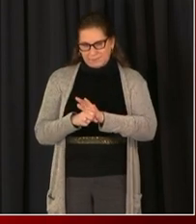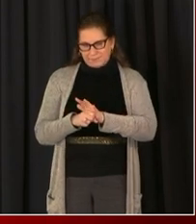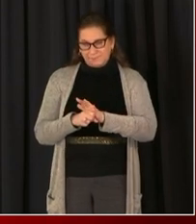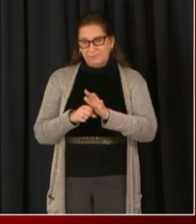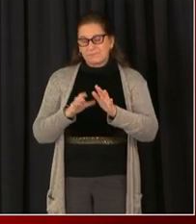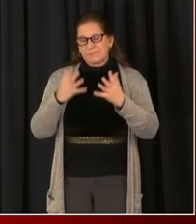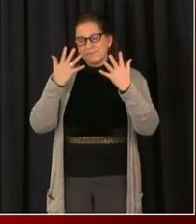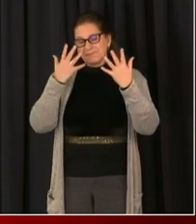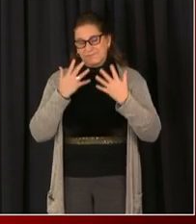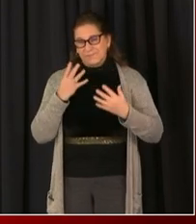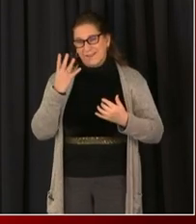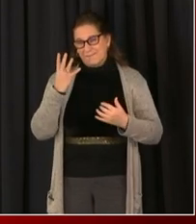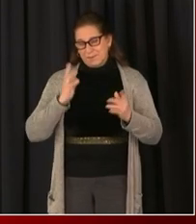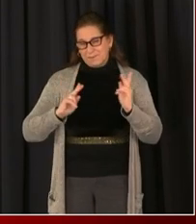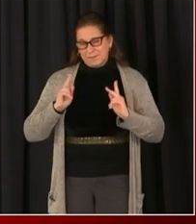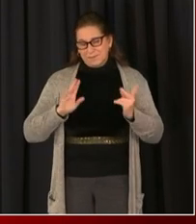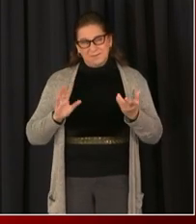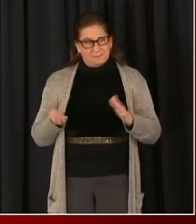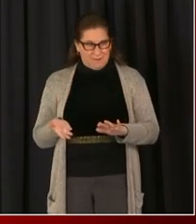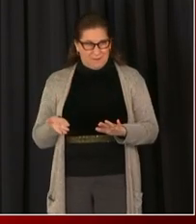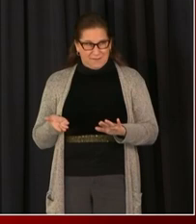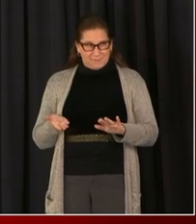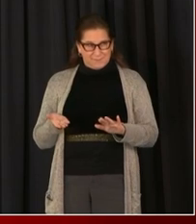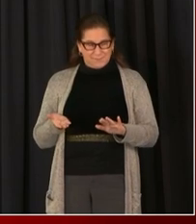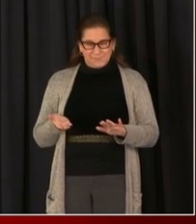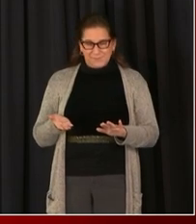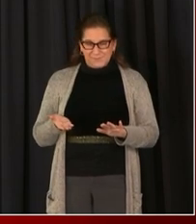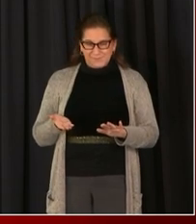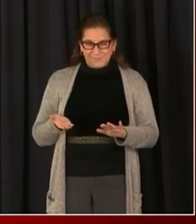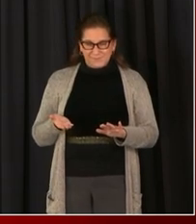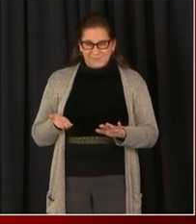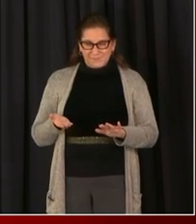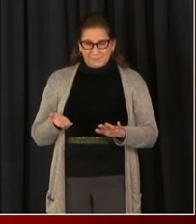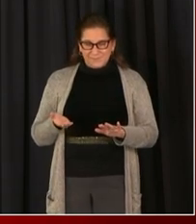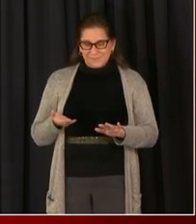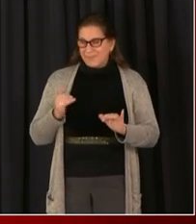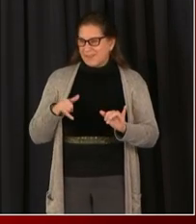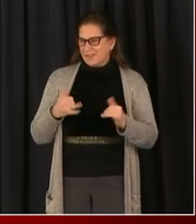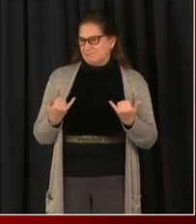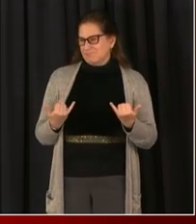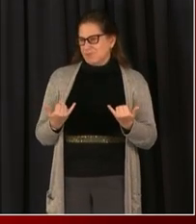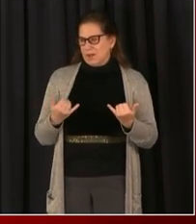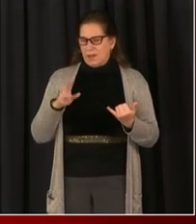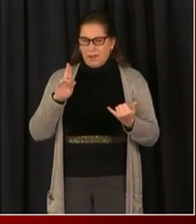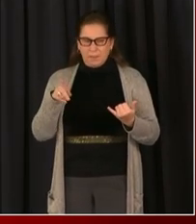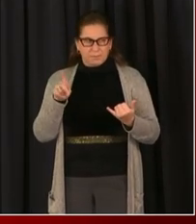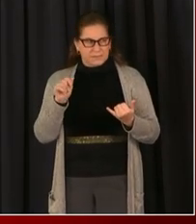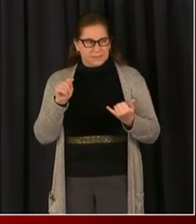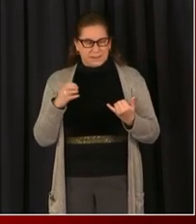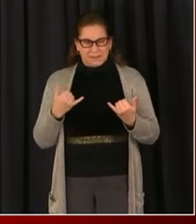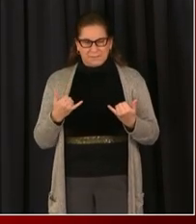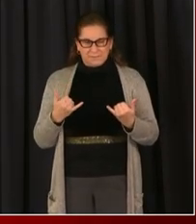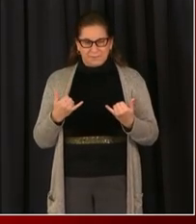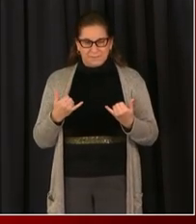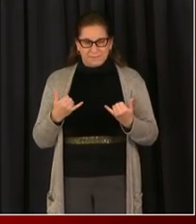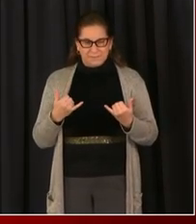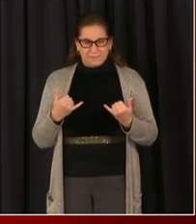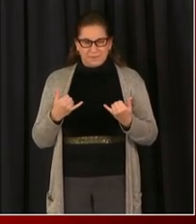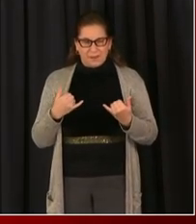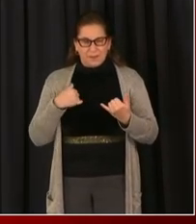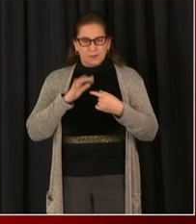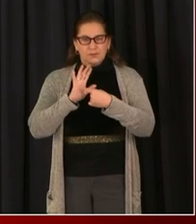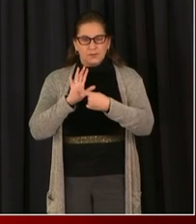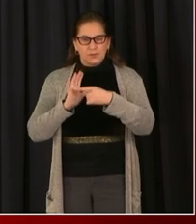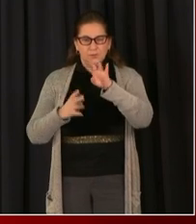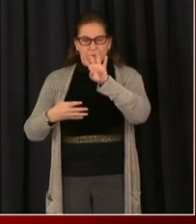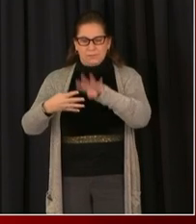Washingtonians succumbed to the virus since we last provided an update. Here you can see the metrics that we